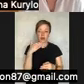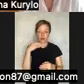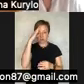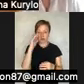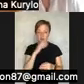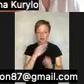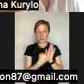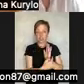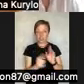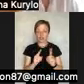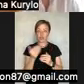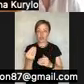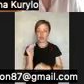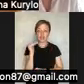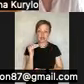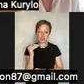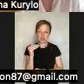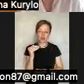approach, there is no inclusion,